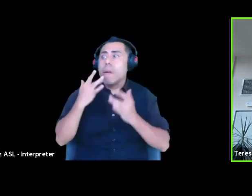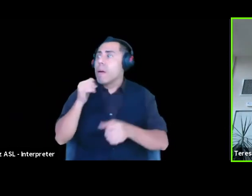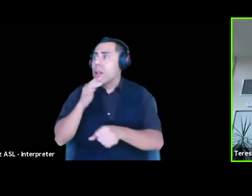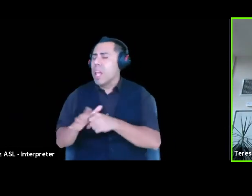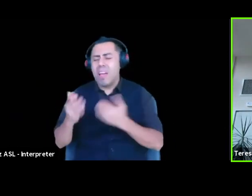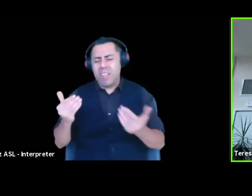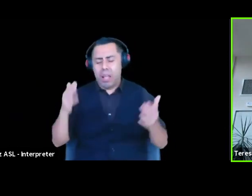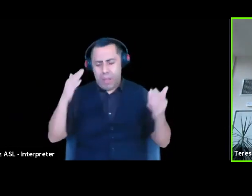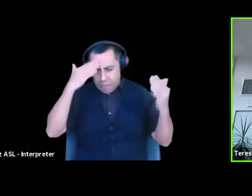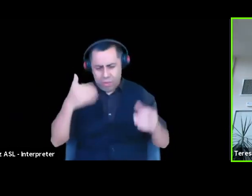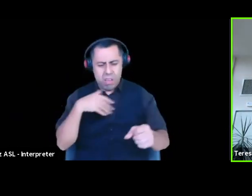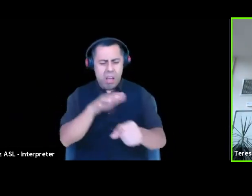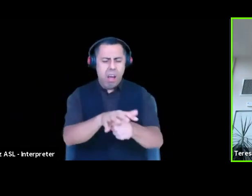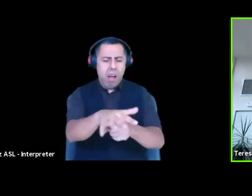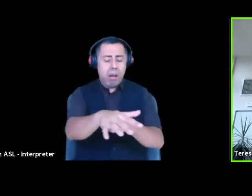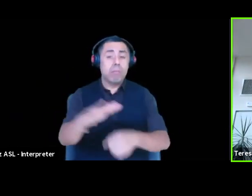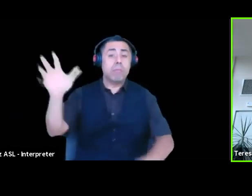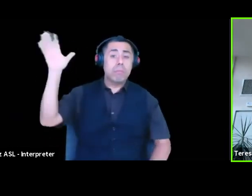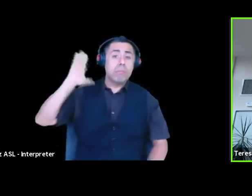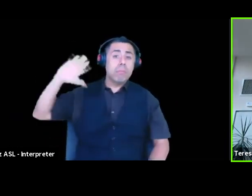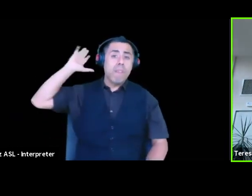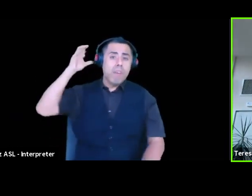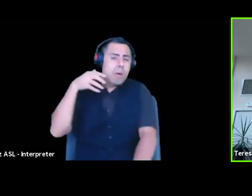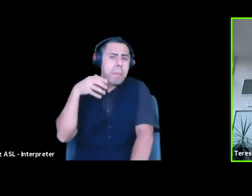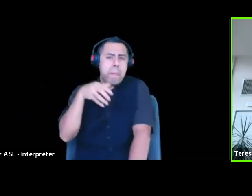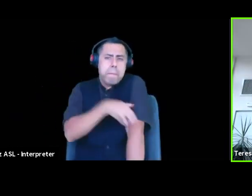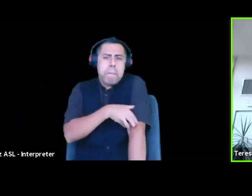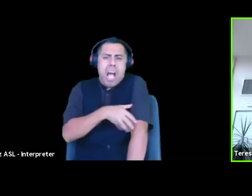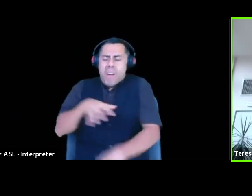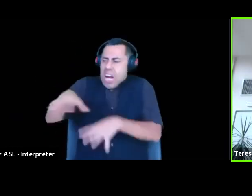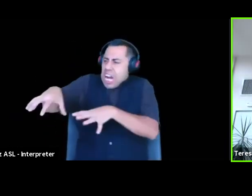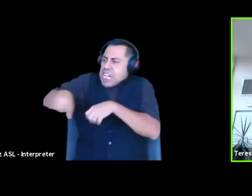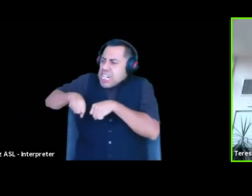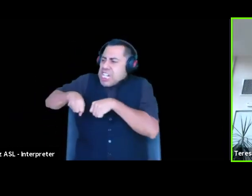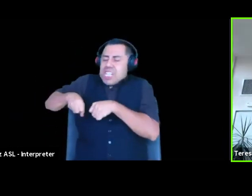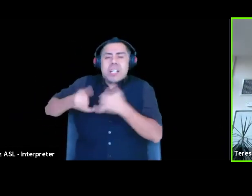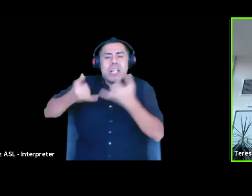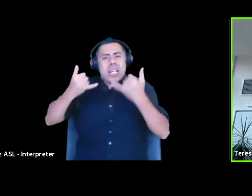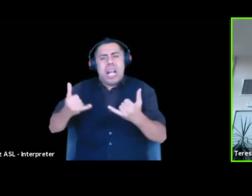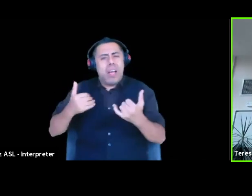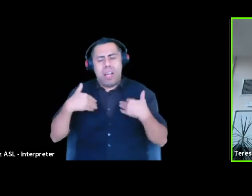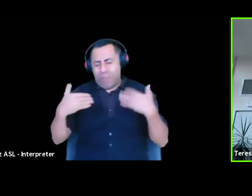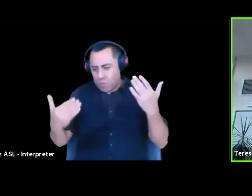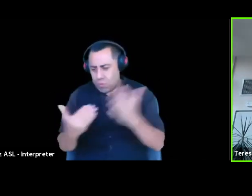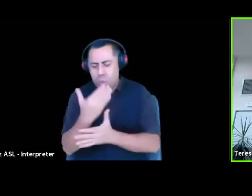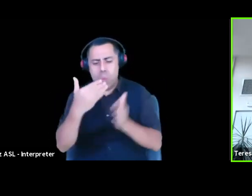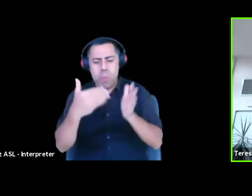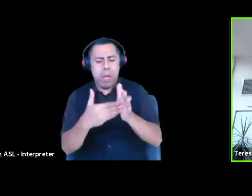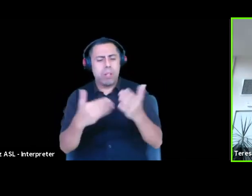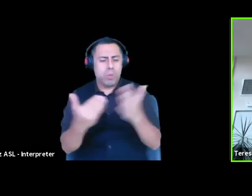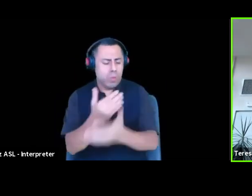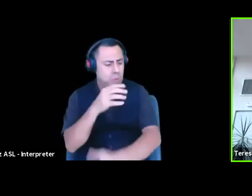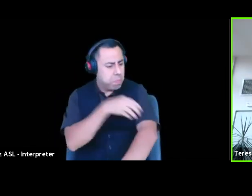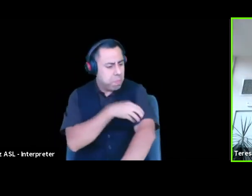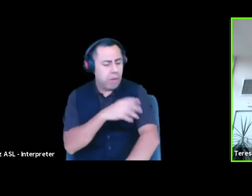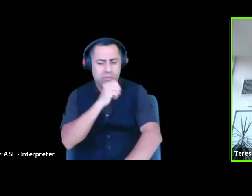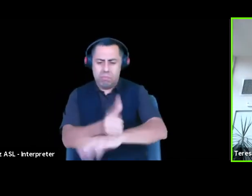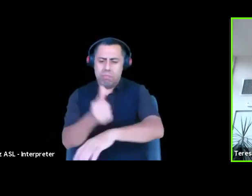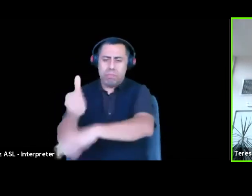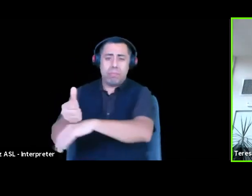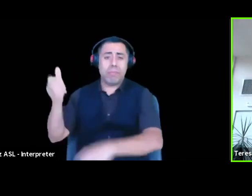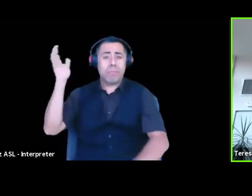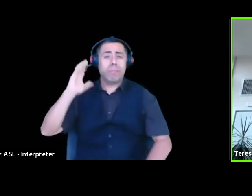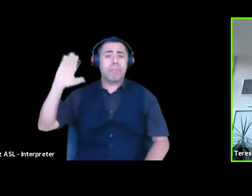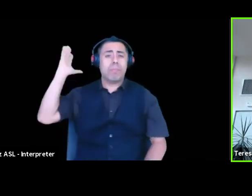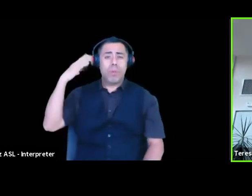power was hoarded, new models of power are being demanded and forged. Where white supremacy and patriarchy dominated,